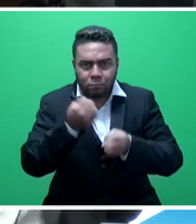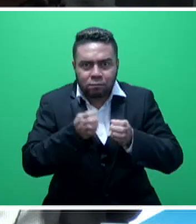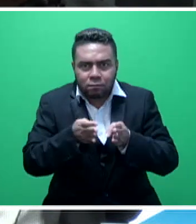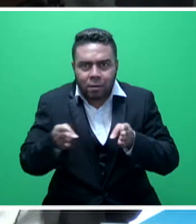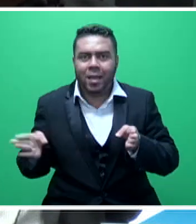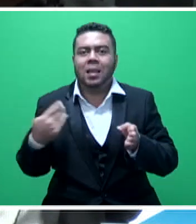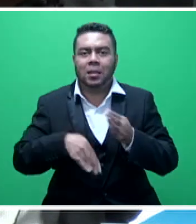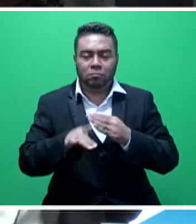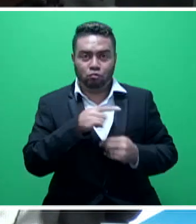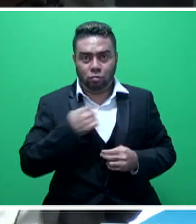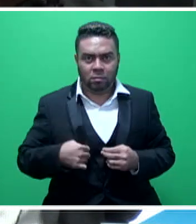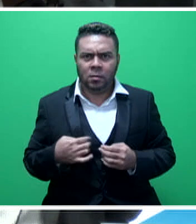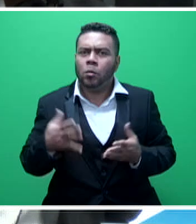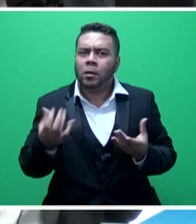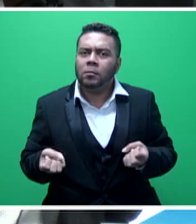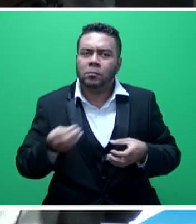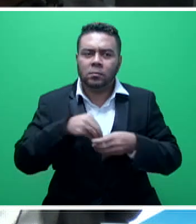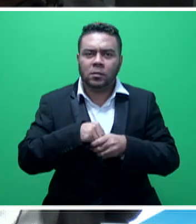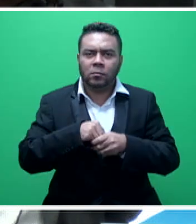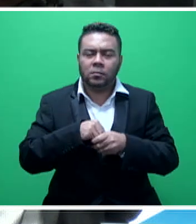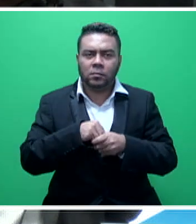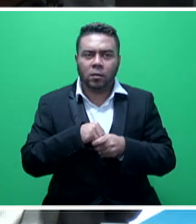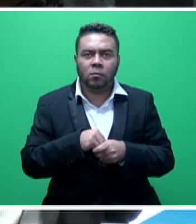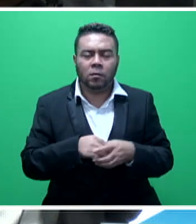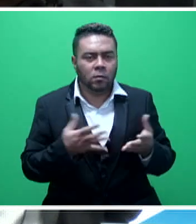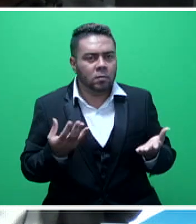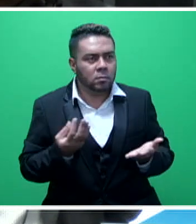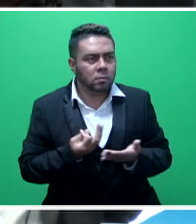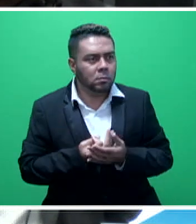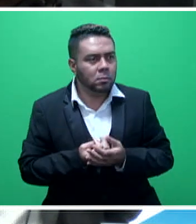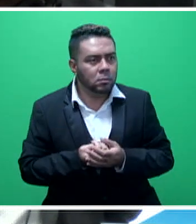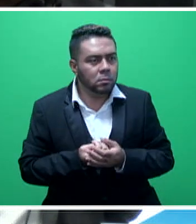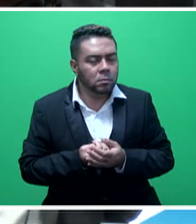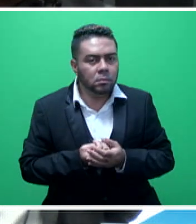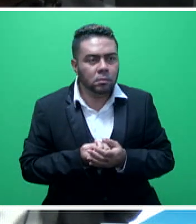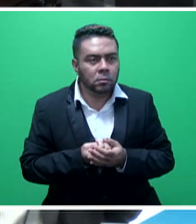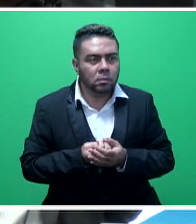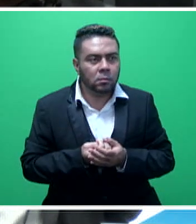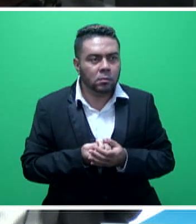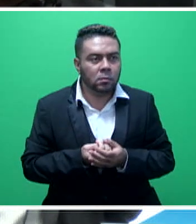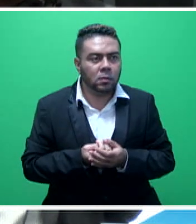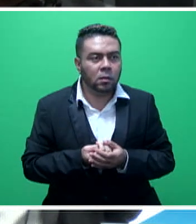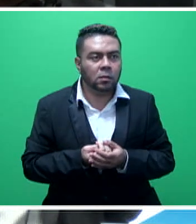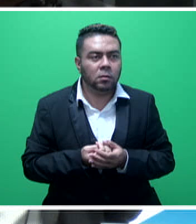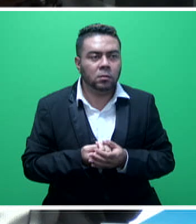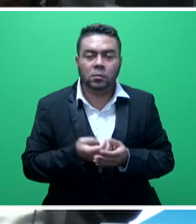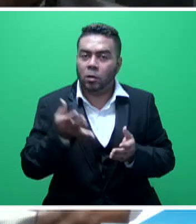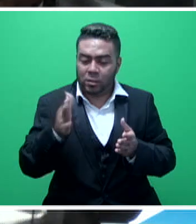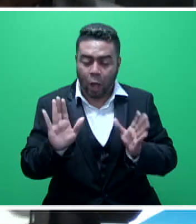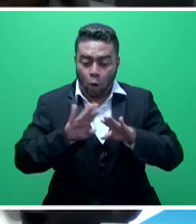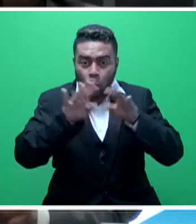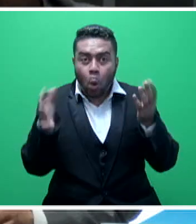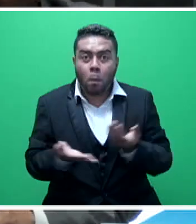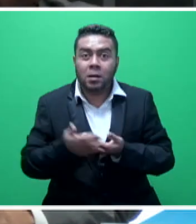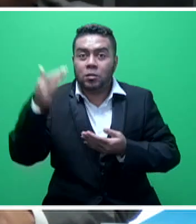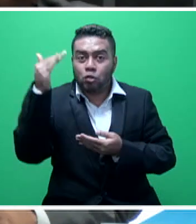there were already major disruptions to the supply chain of pharmaceuticals. Honourable Speaker, there was an inevitable global shortage